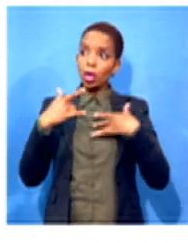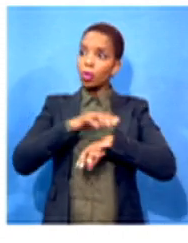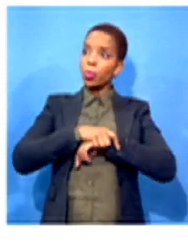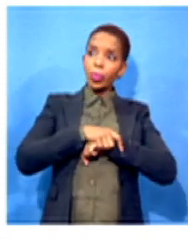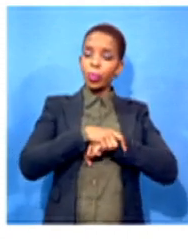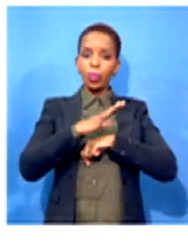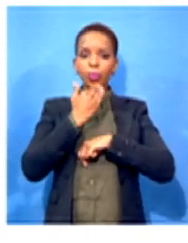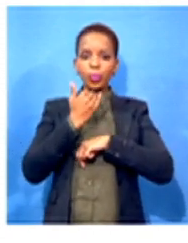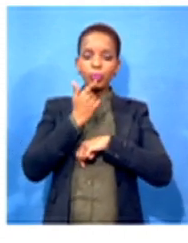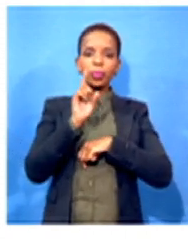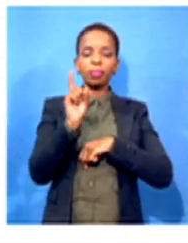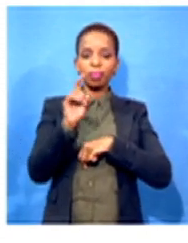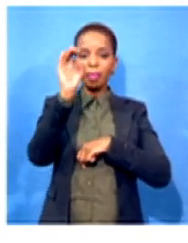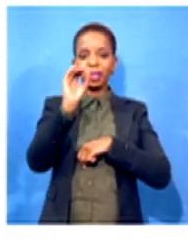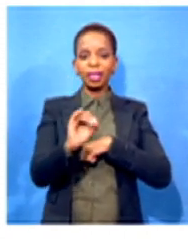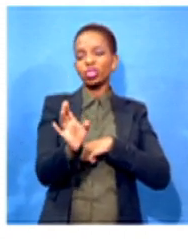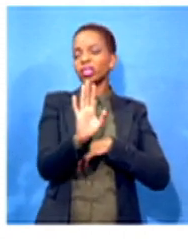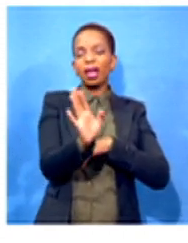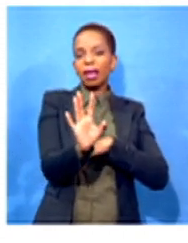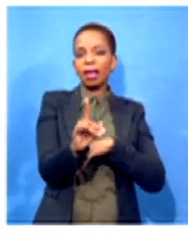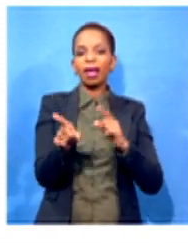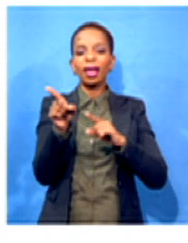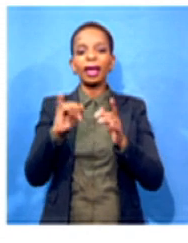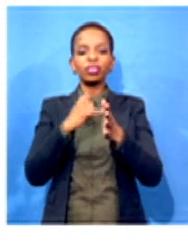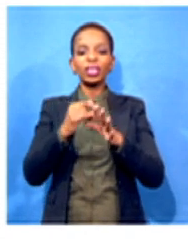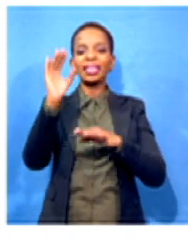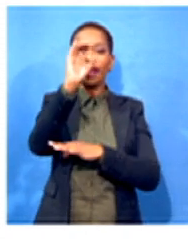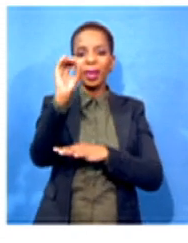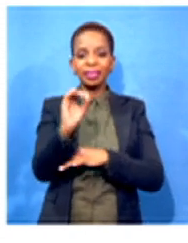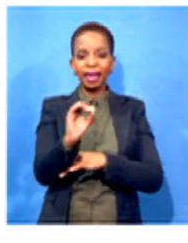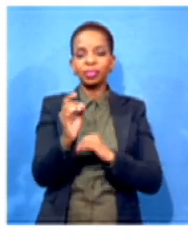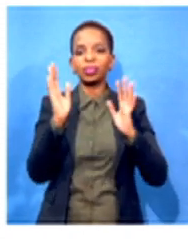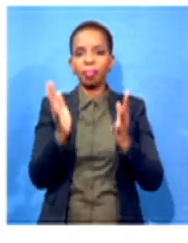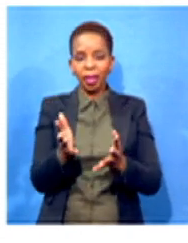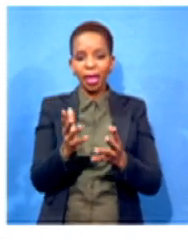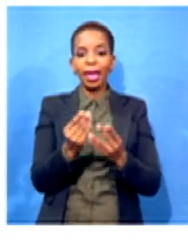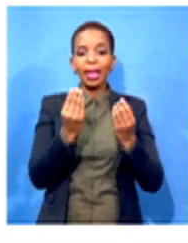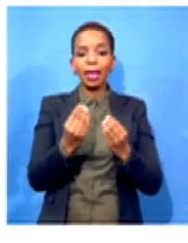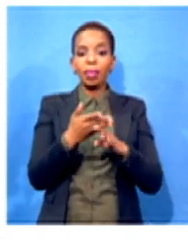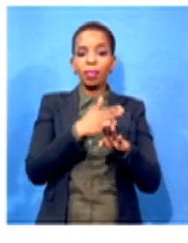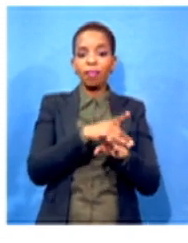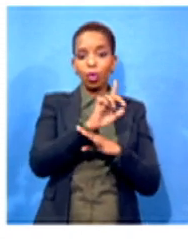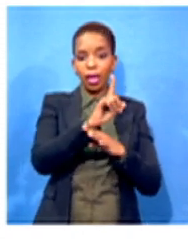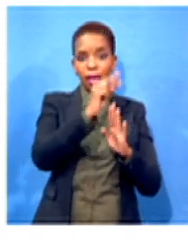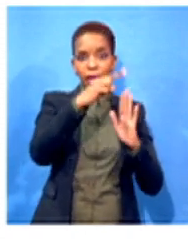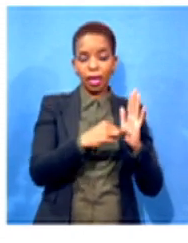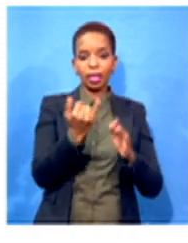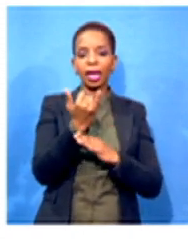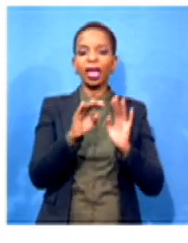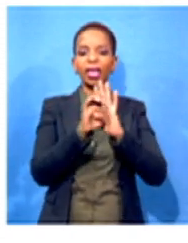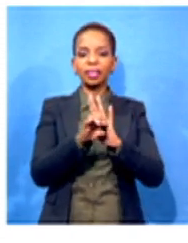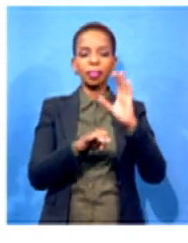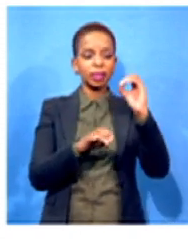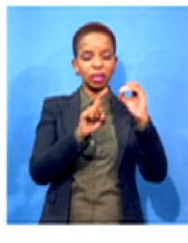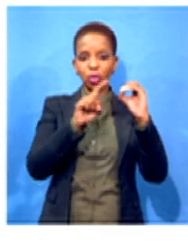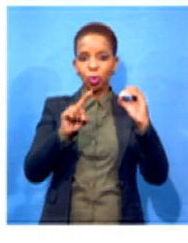seeing the percentages. It's just putting the percentages to the figures that Leanne has read out. For example, 0 to 4-year